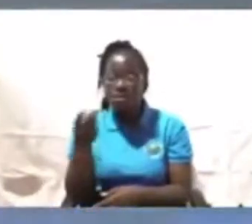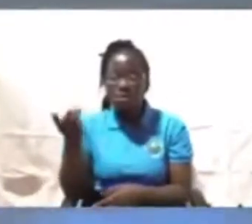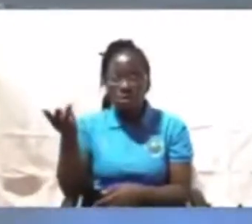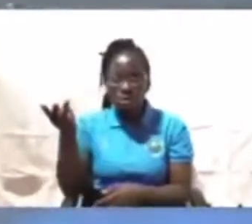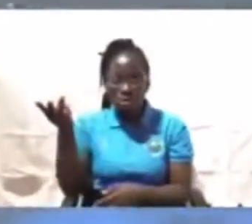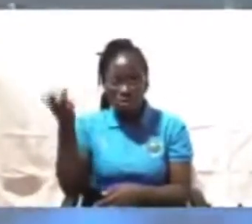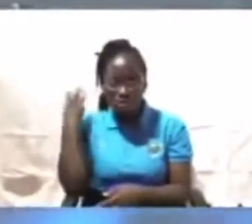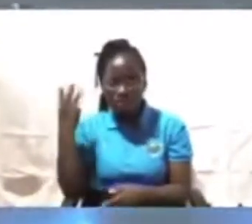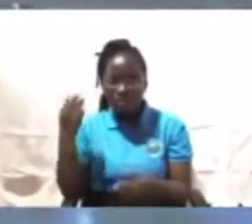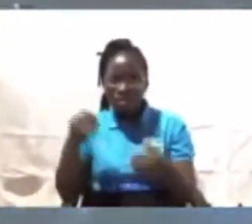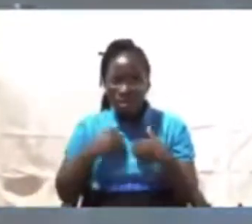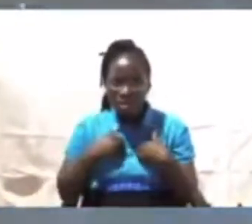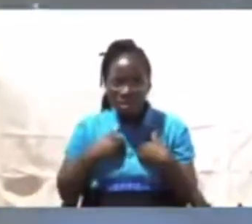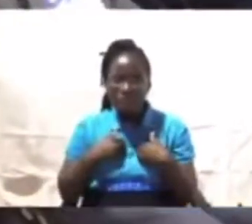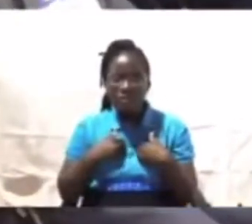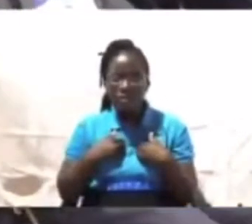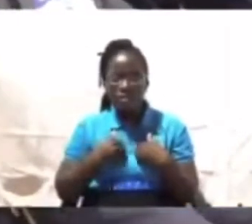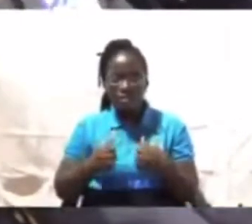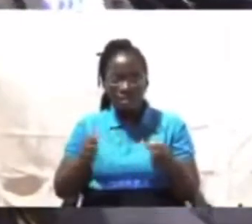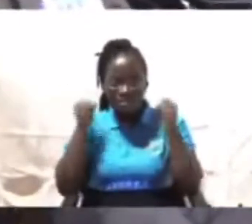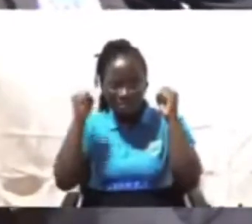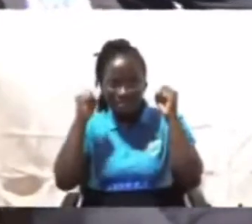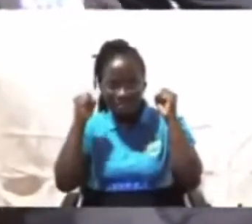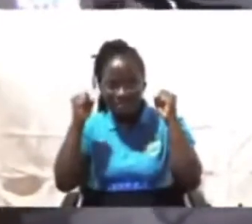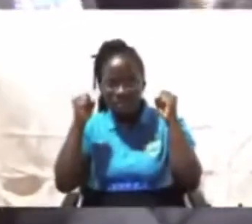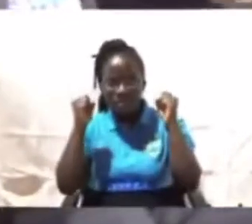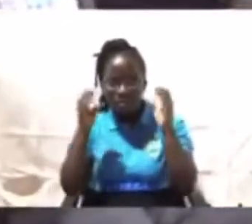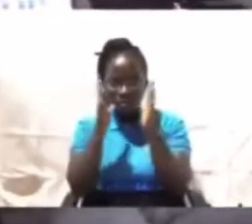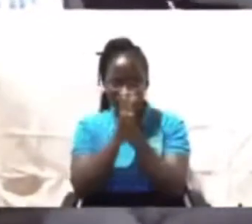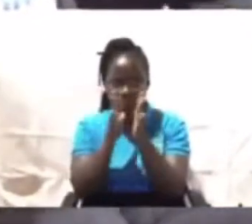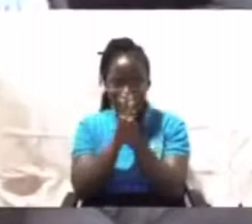bia ye friend kwa hinta